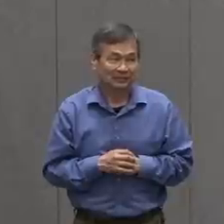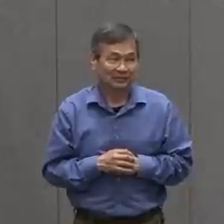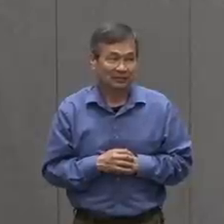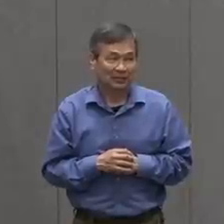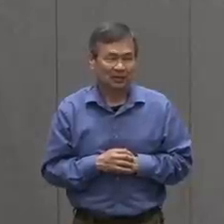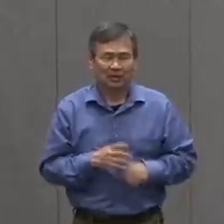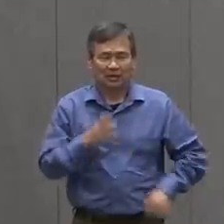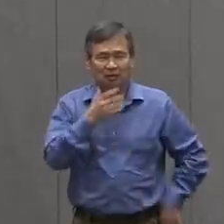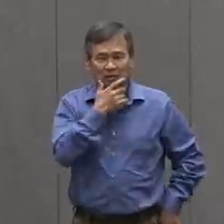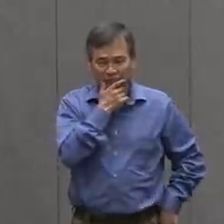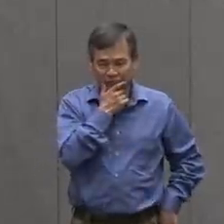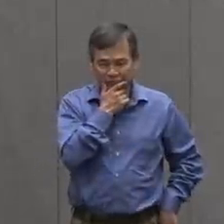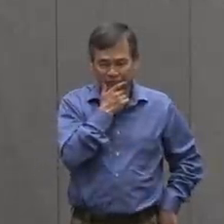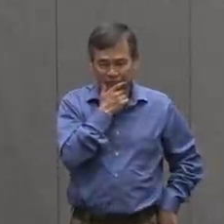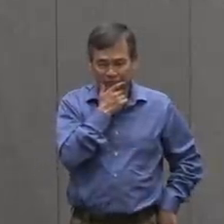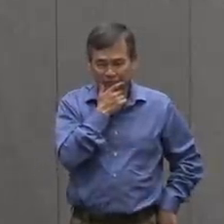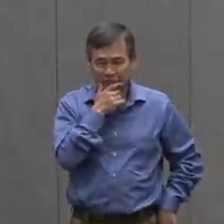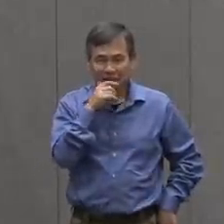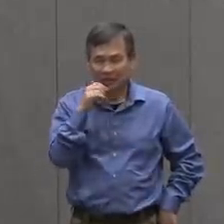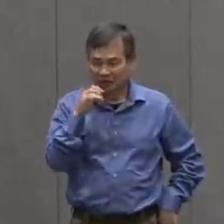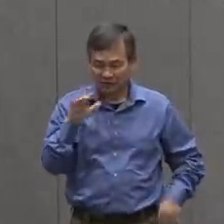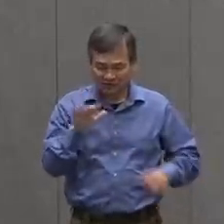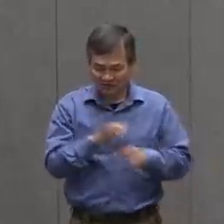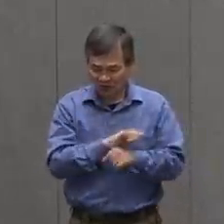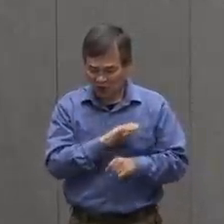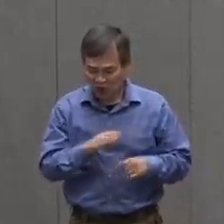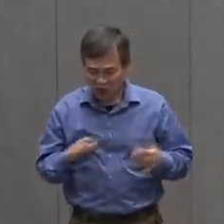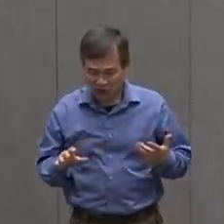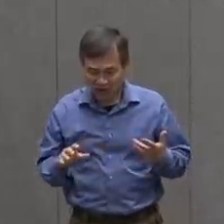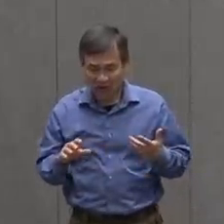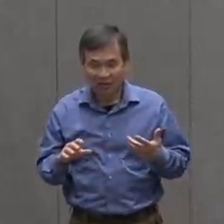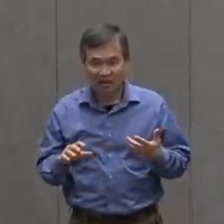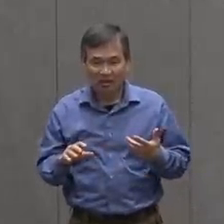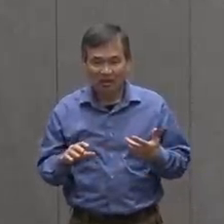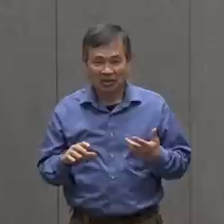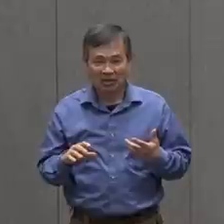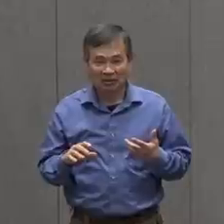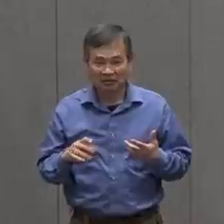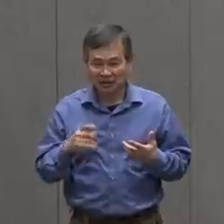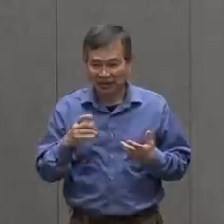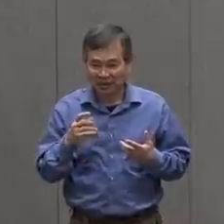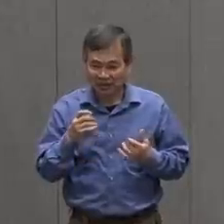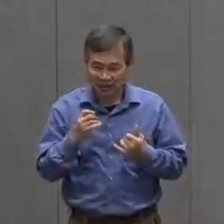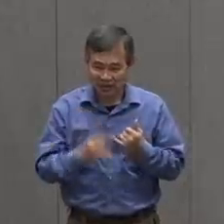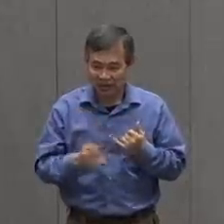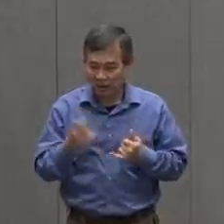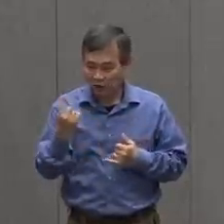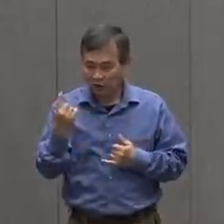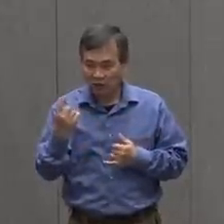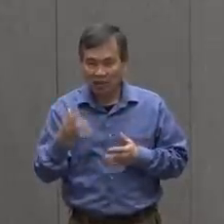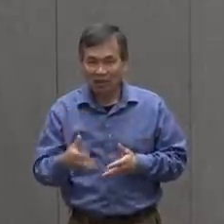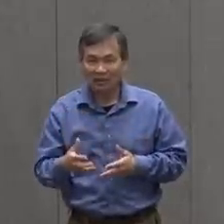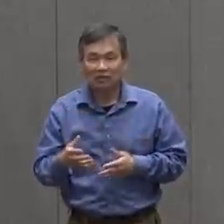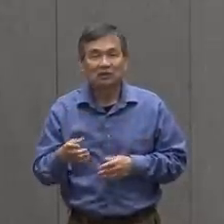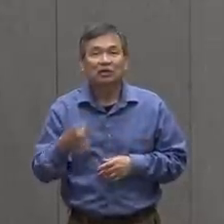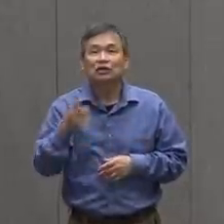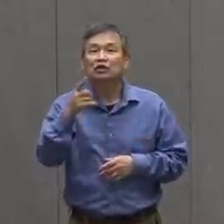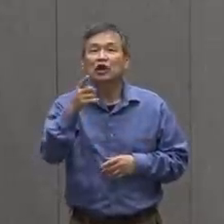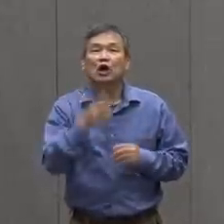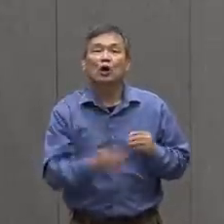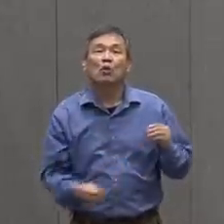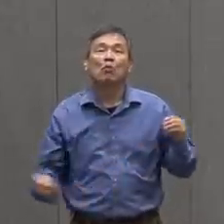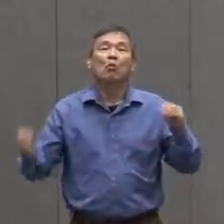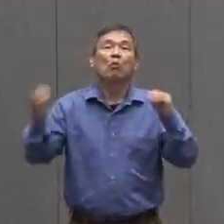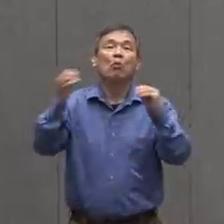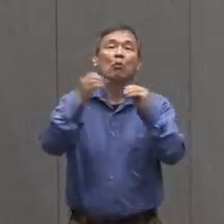Well, wait a second. I've only done 5, and your 10 frame is already full. That means you had more than